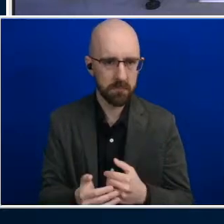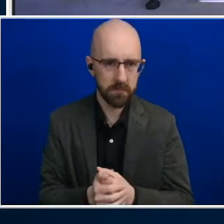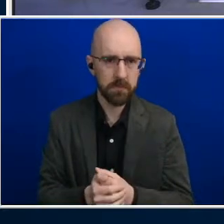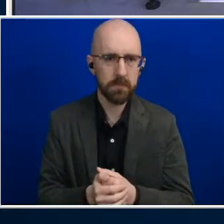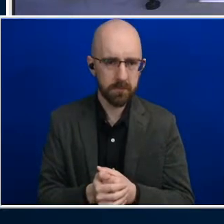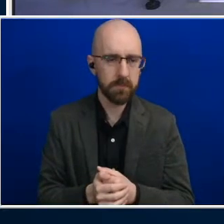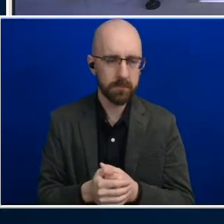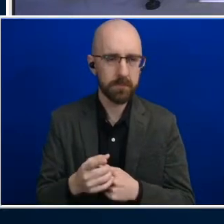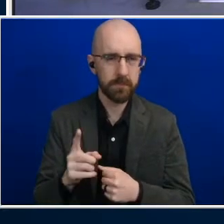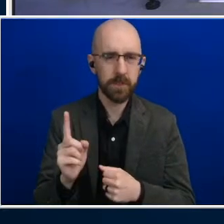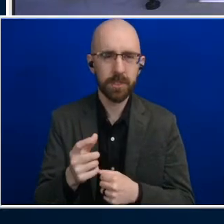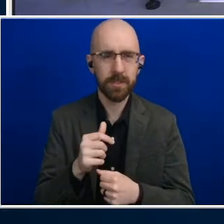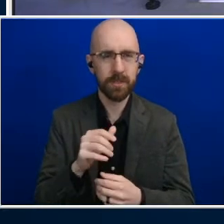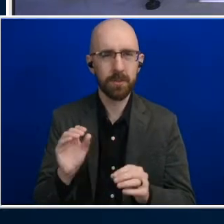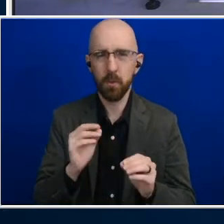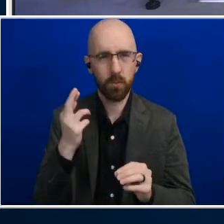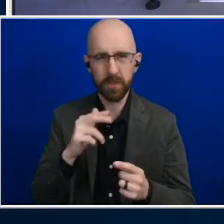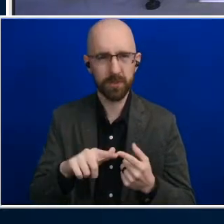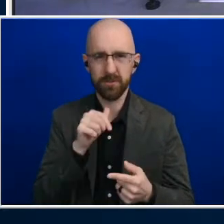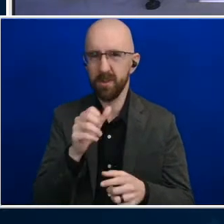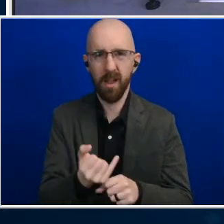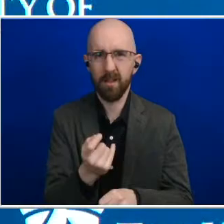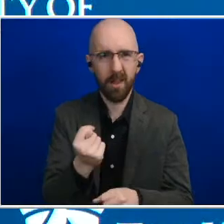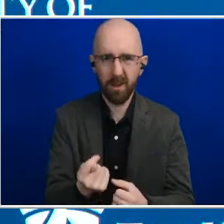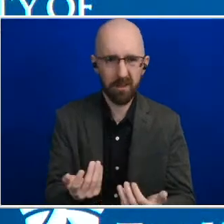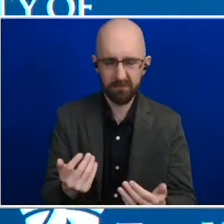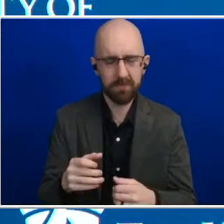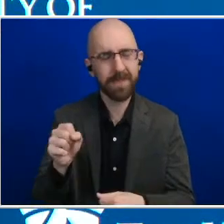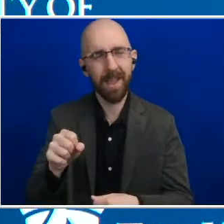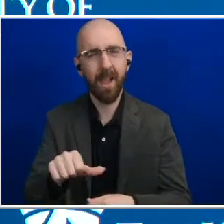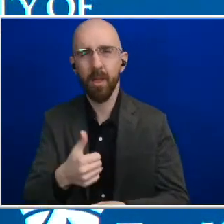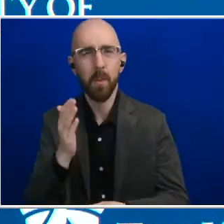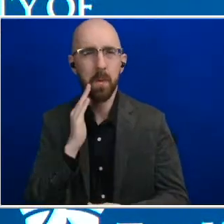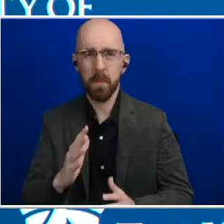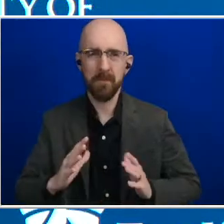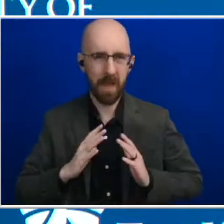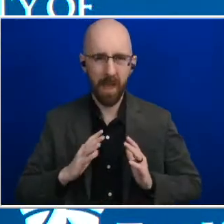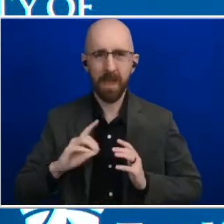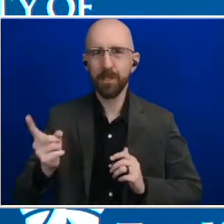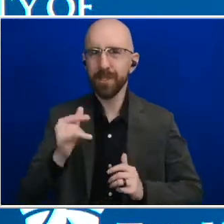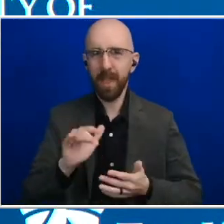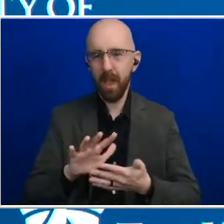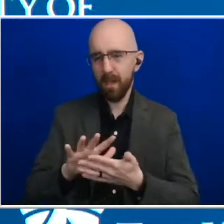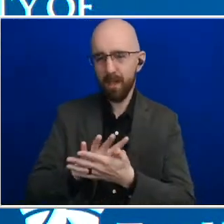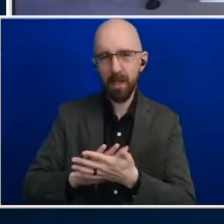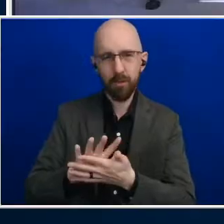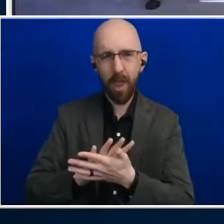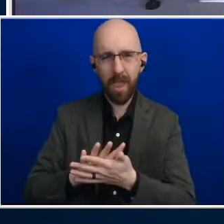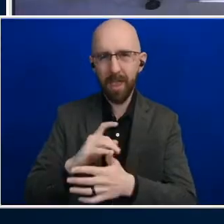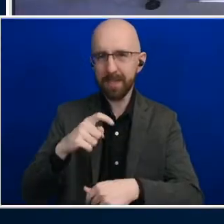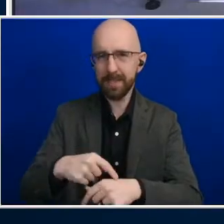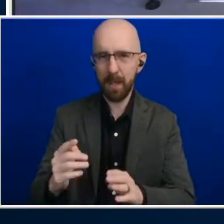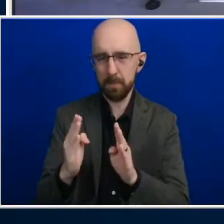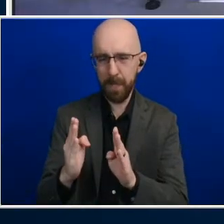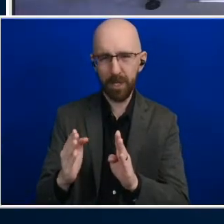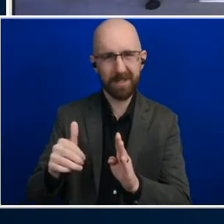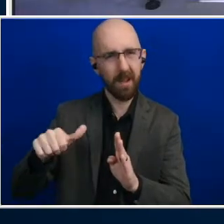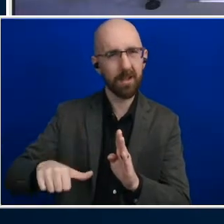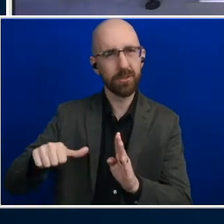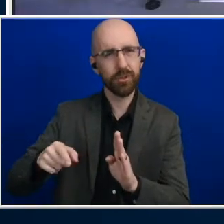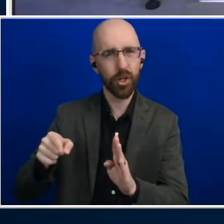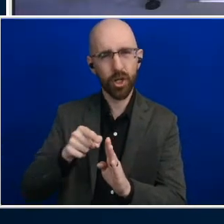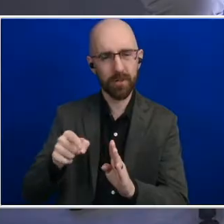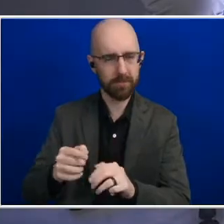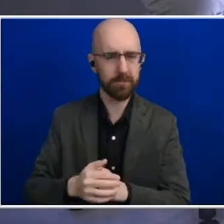dose. Yeah. You gotta wait, just get a second. Yeah, I mean, otherwise it would be fine. It's just there is that little gray area and that little time period there. So. All right, this has been a great discussion.